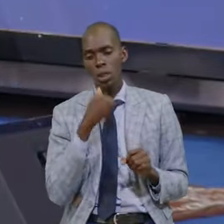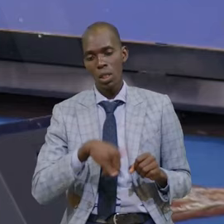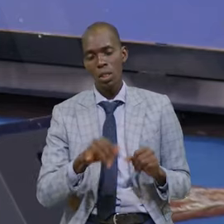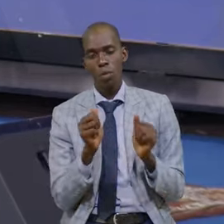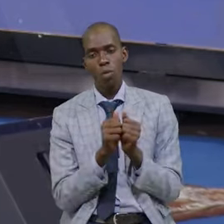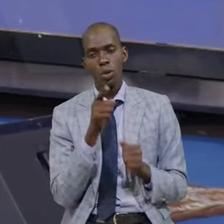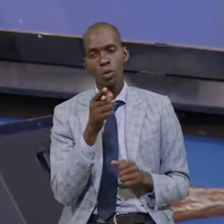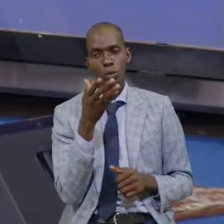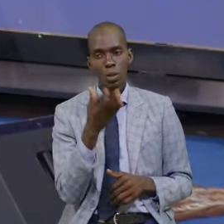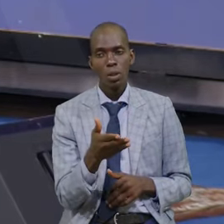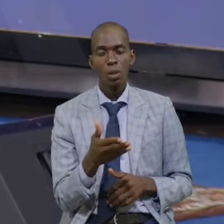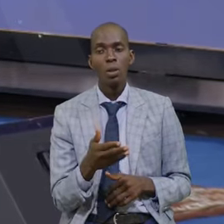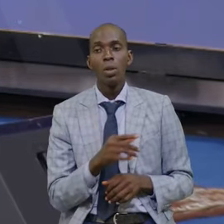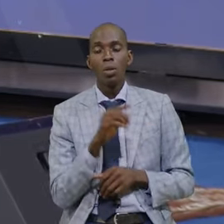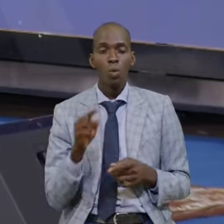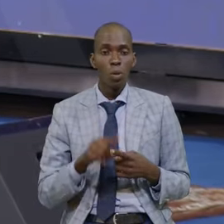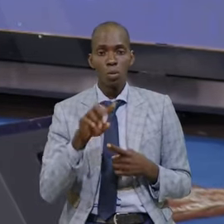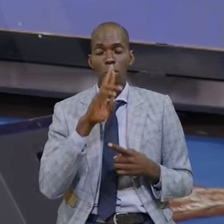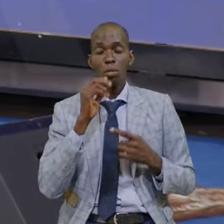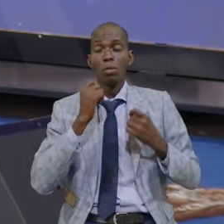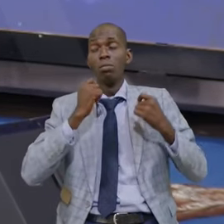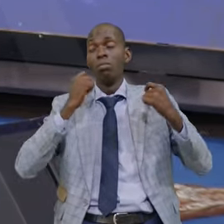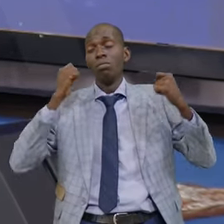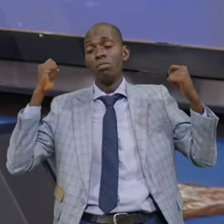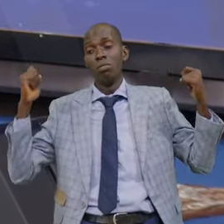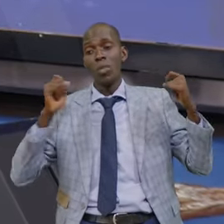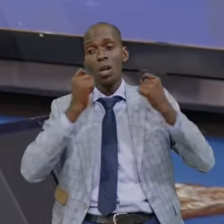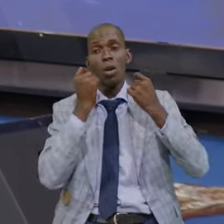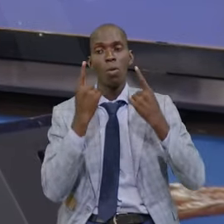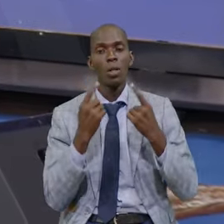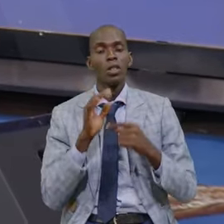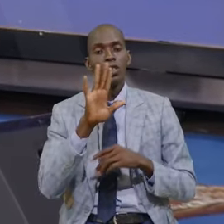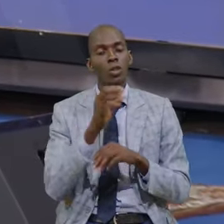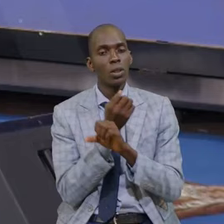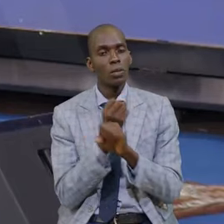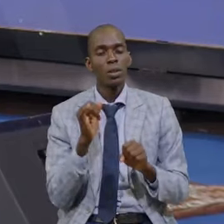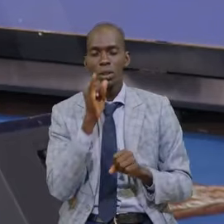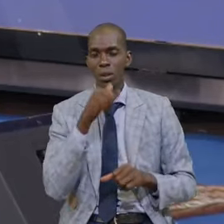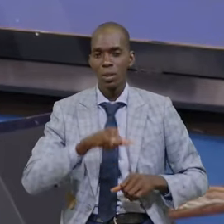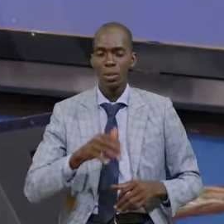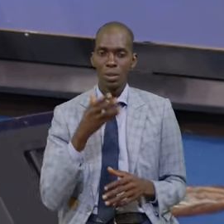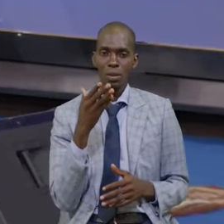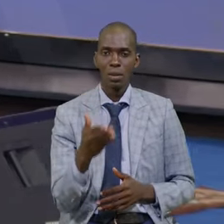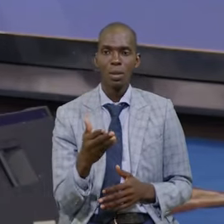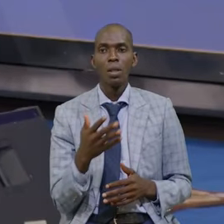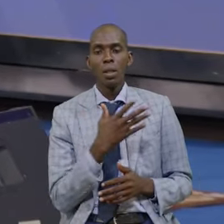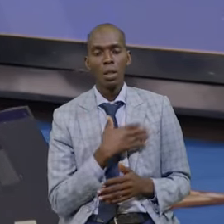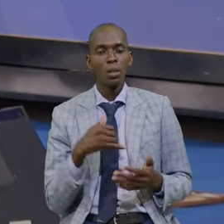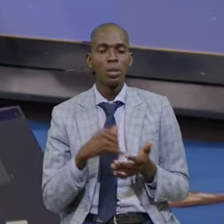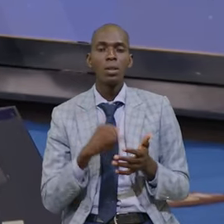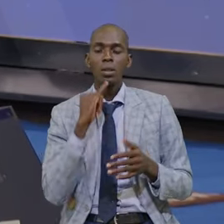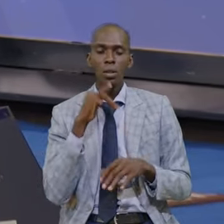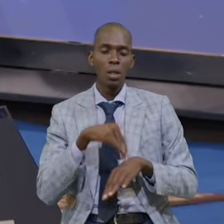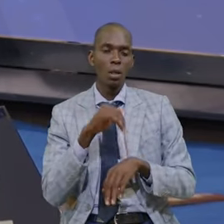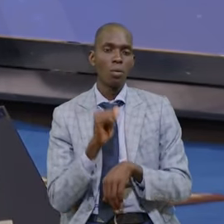it's at work. When you are awake, your salvation is still there and it's at work. And